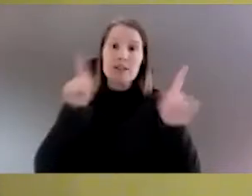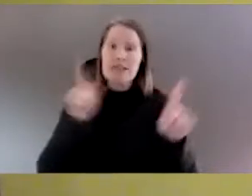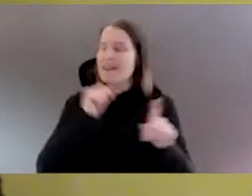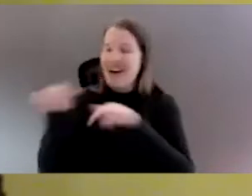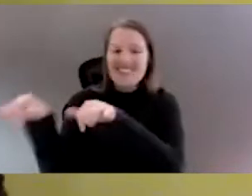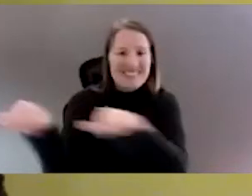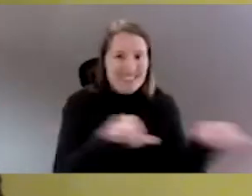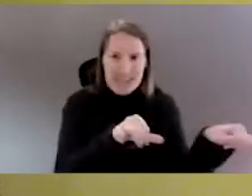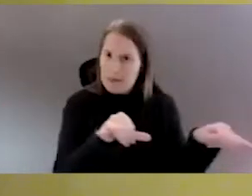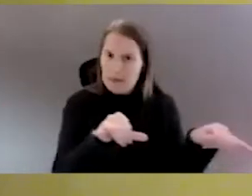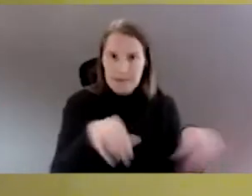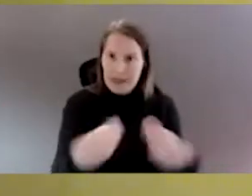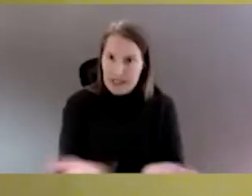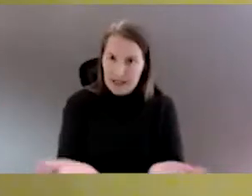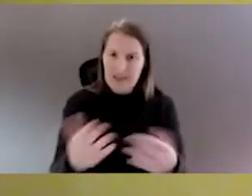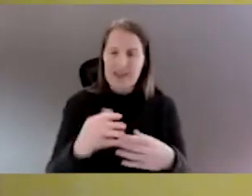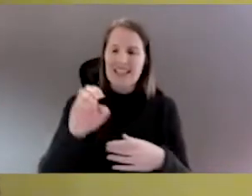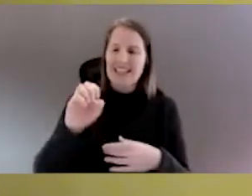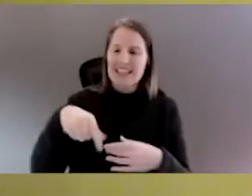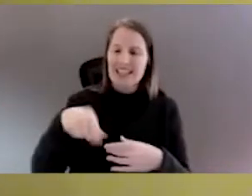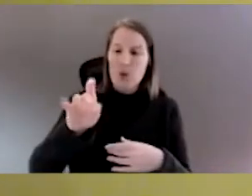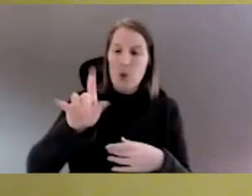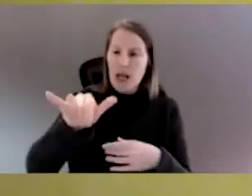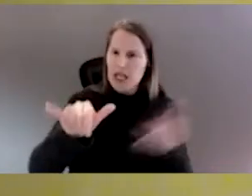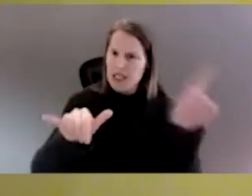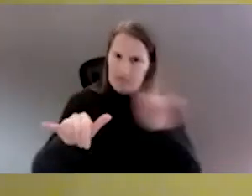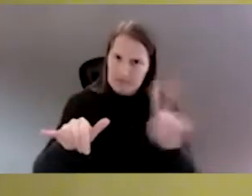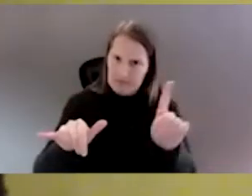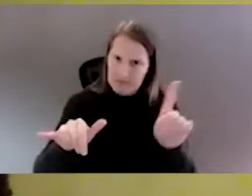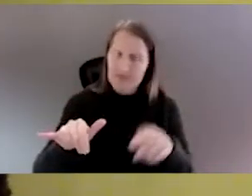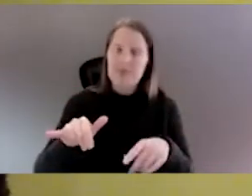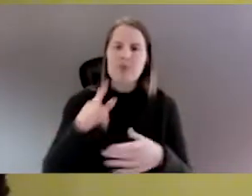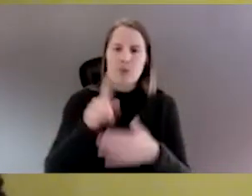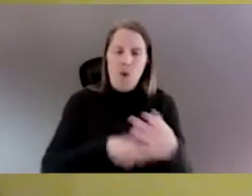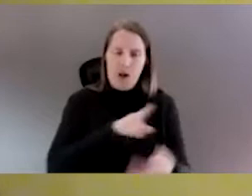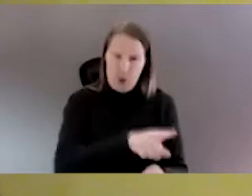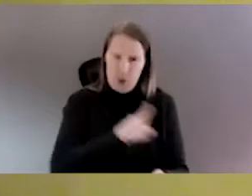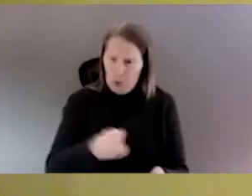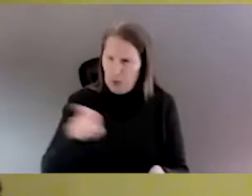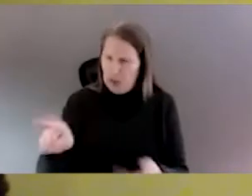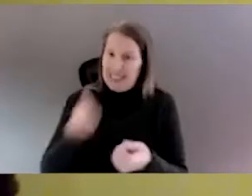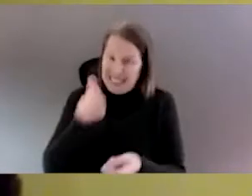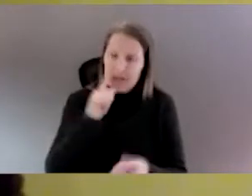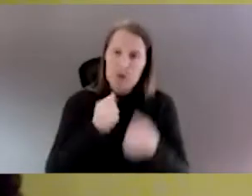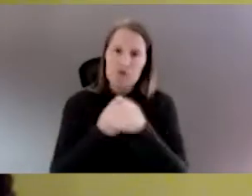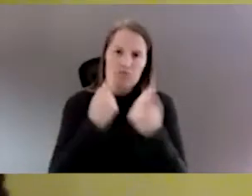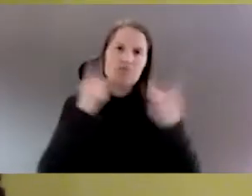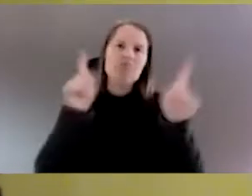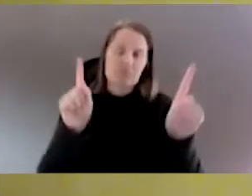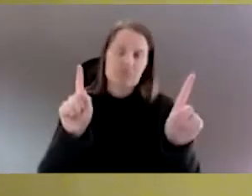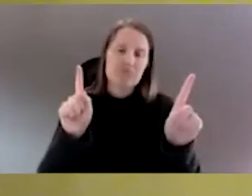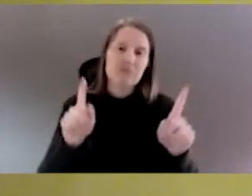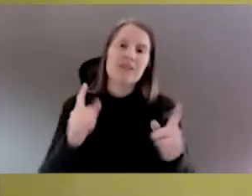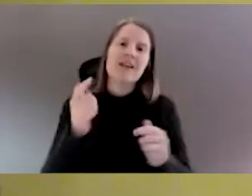not equality. It's doing what needs to be done so that everyone can survive and everyone can thrive in our society. And